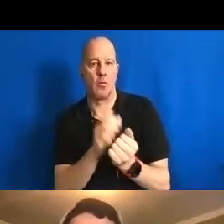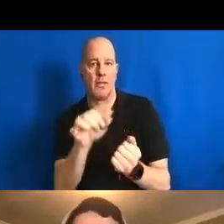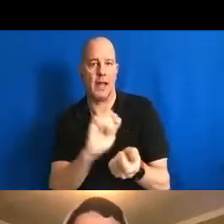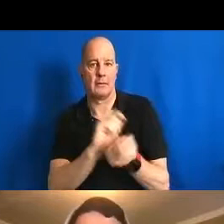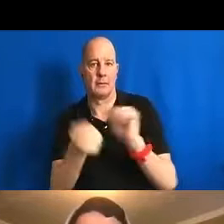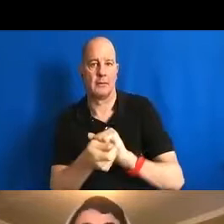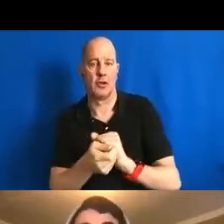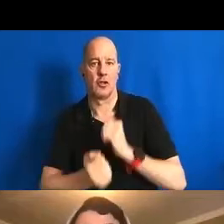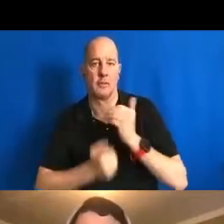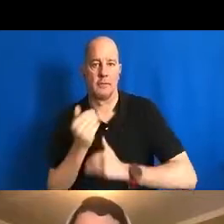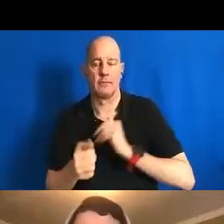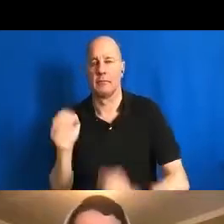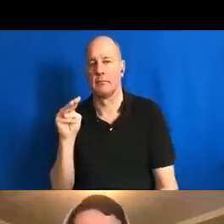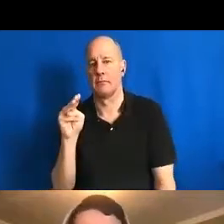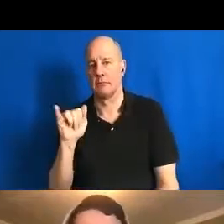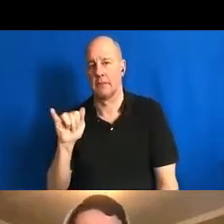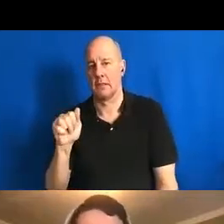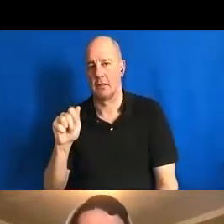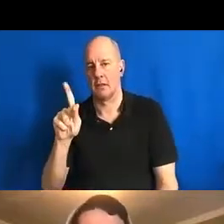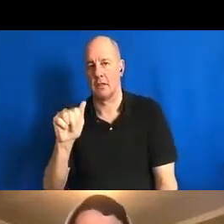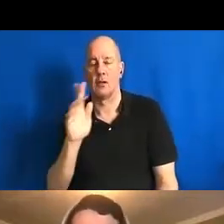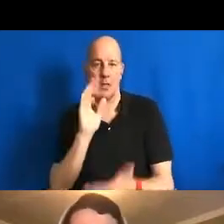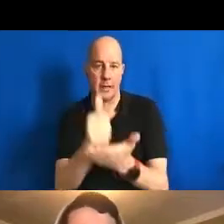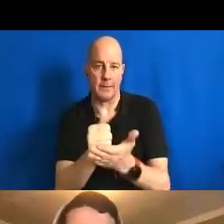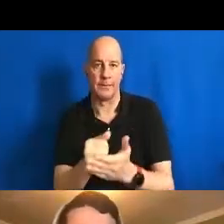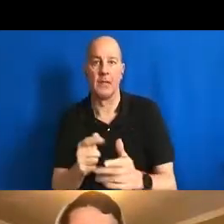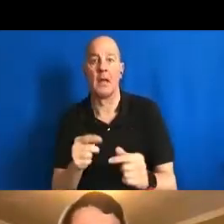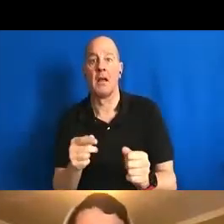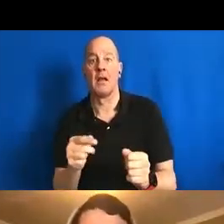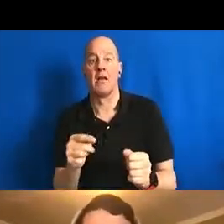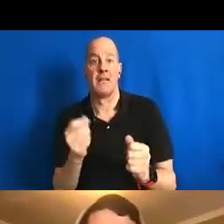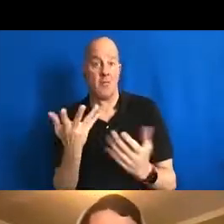Miyaka can, if you're interested in that, please go to the breakout room with Miyaka.